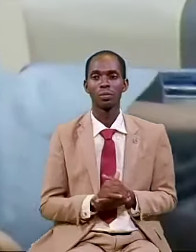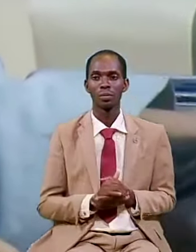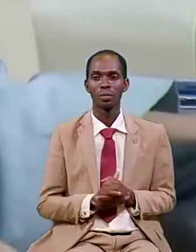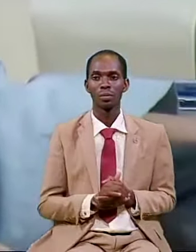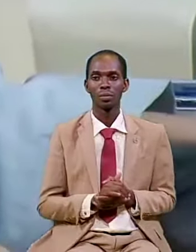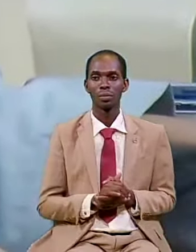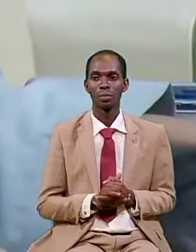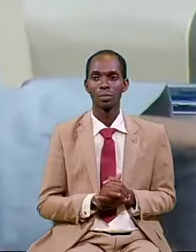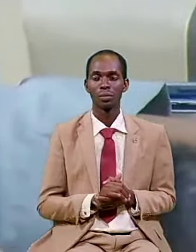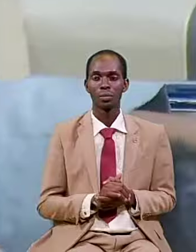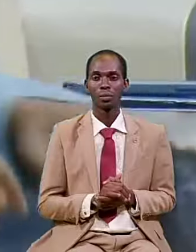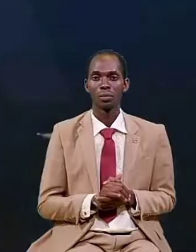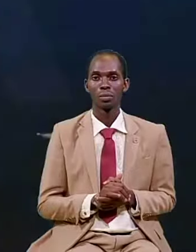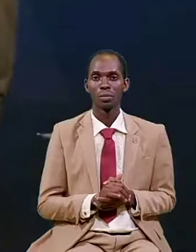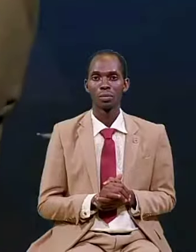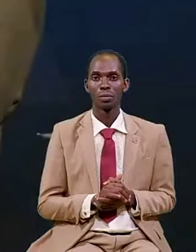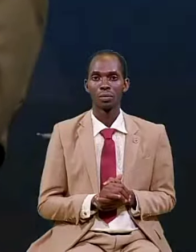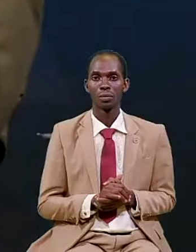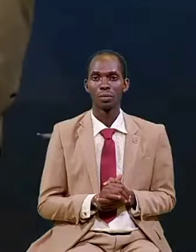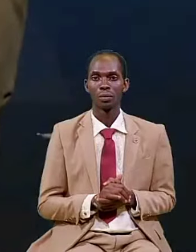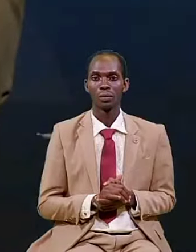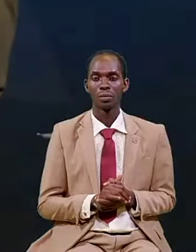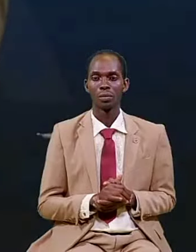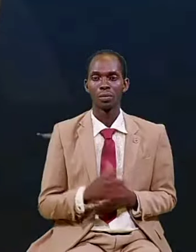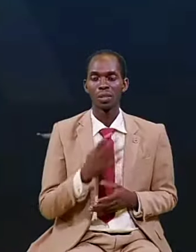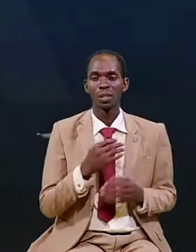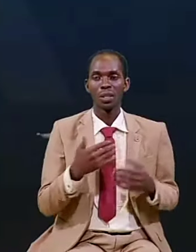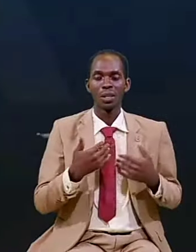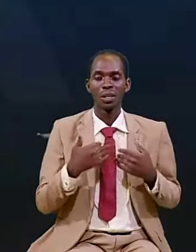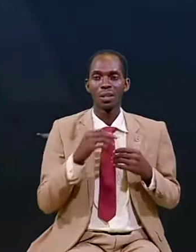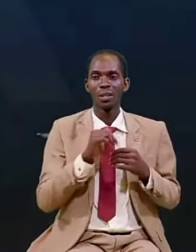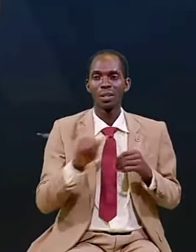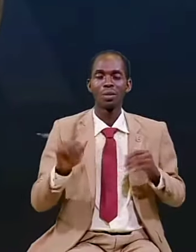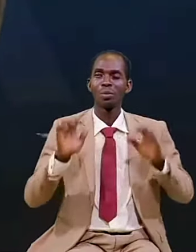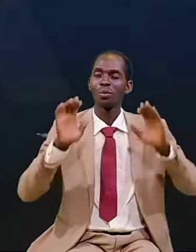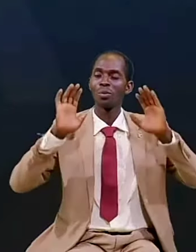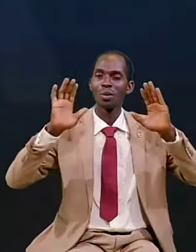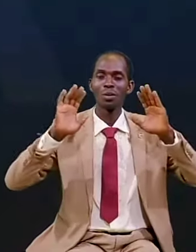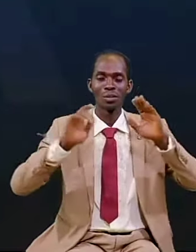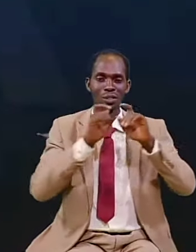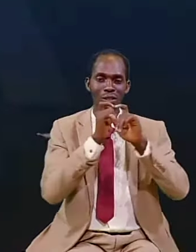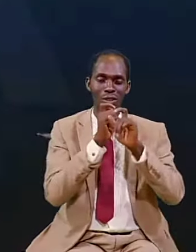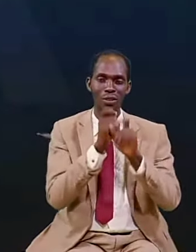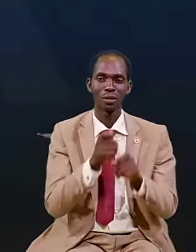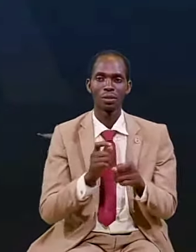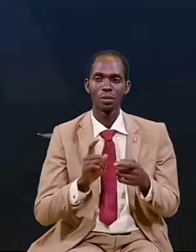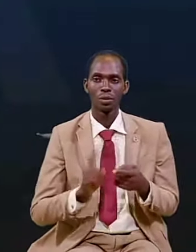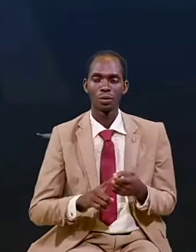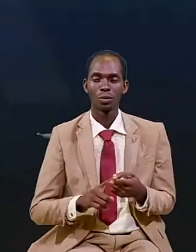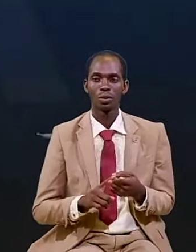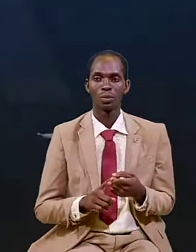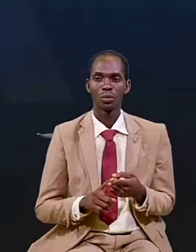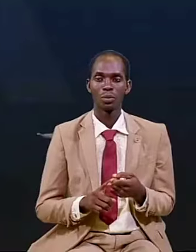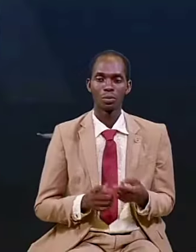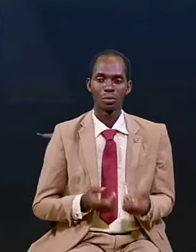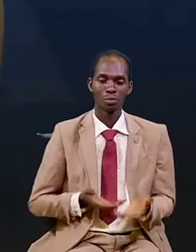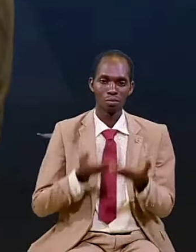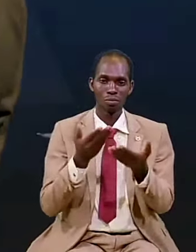and he has a very wonderful presentation to do. After